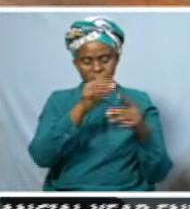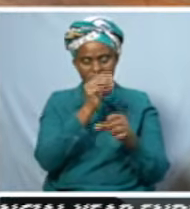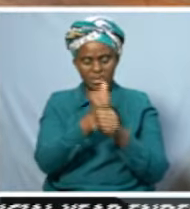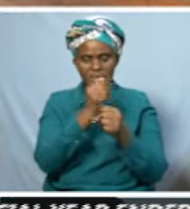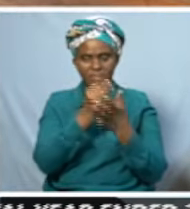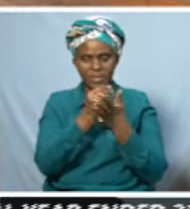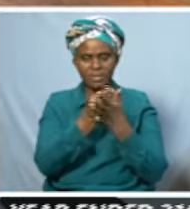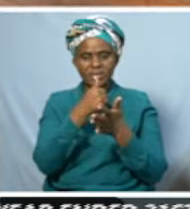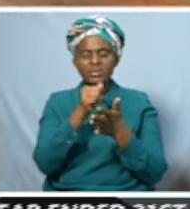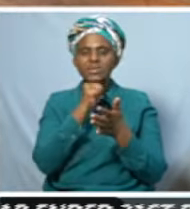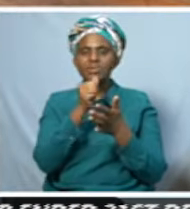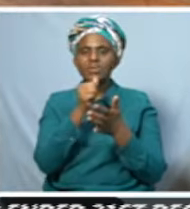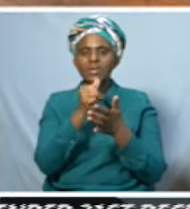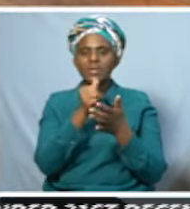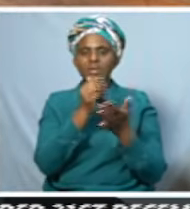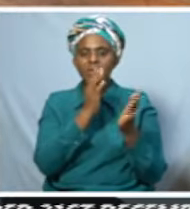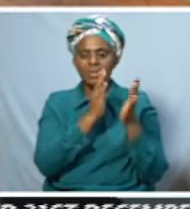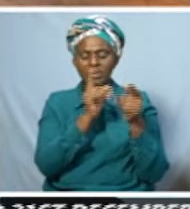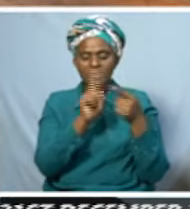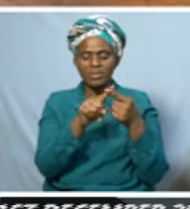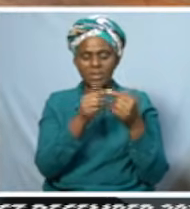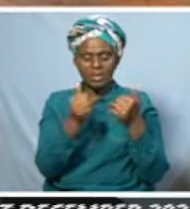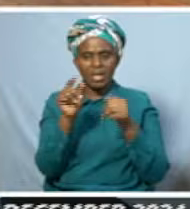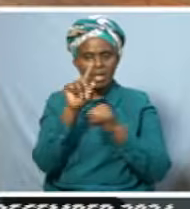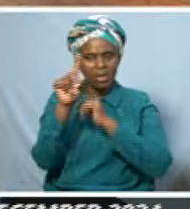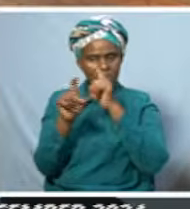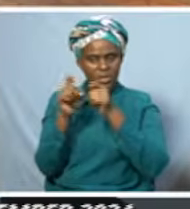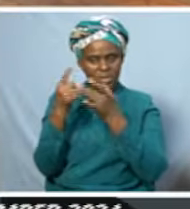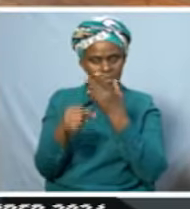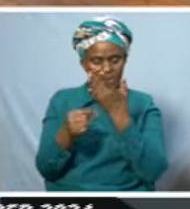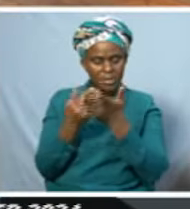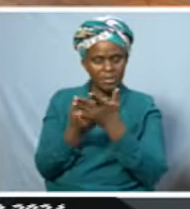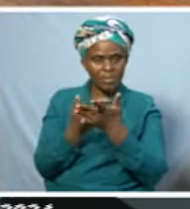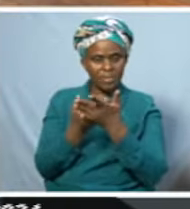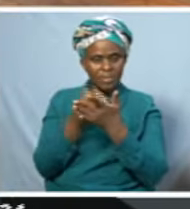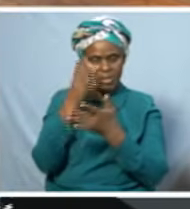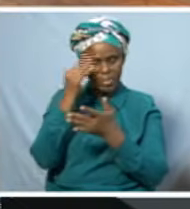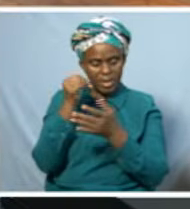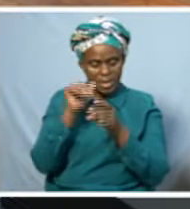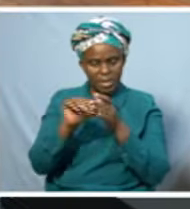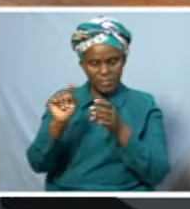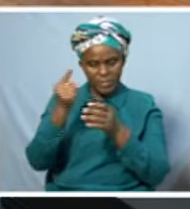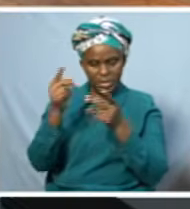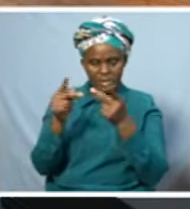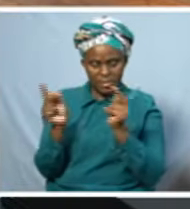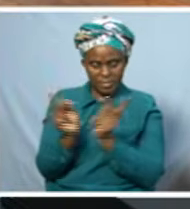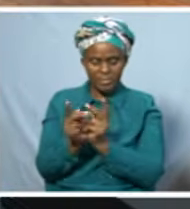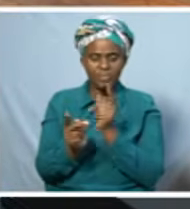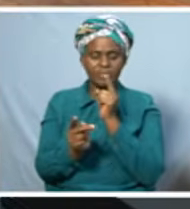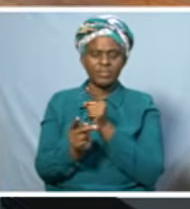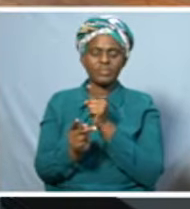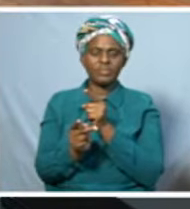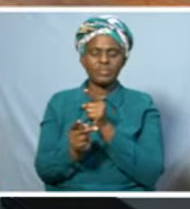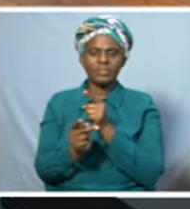he was not entitled to. So the question is, why in the first place